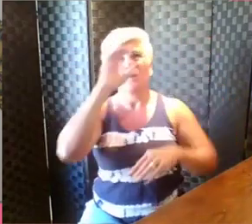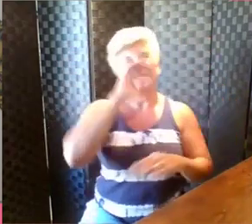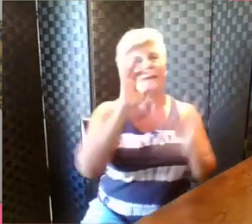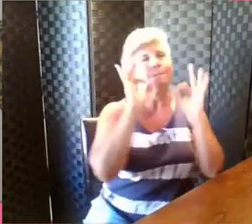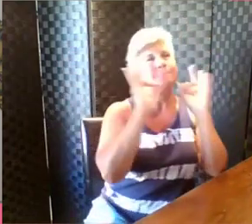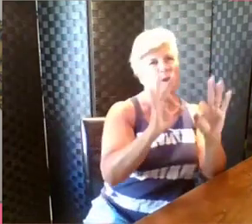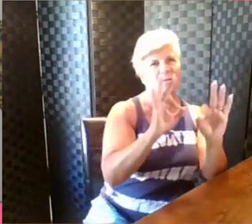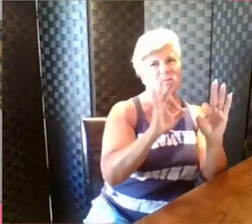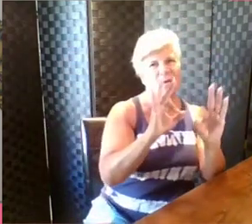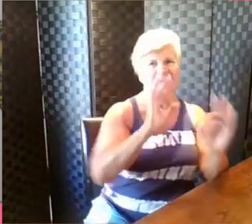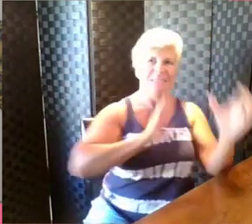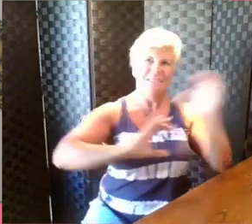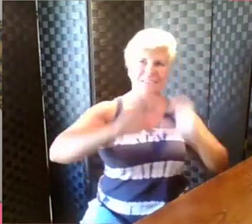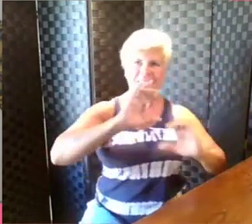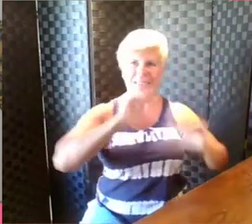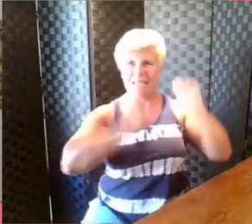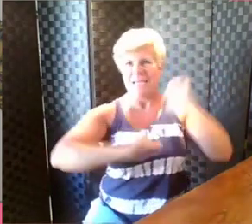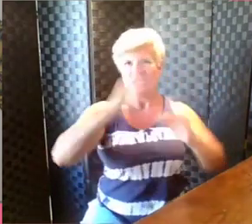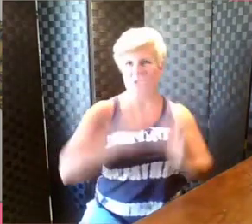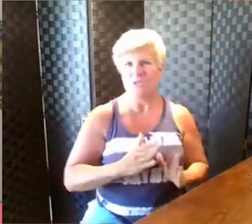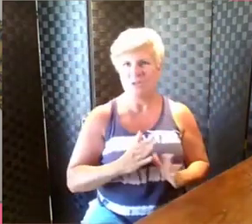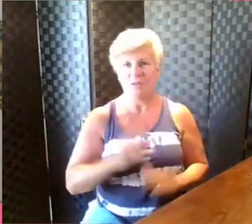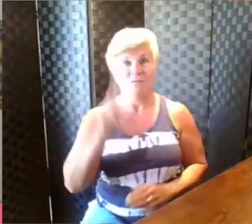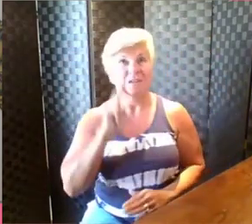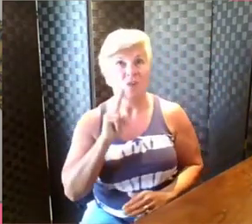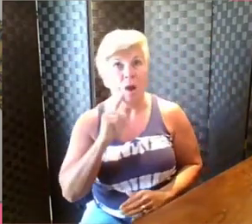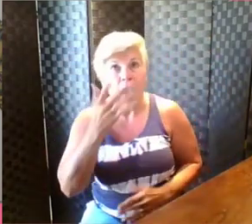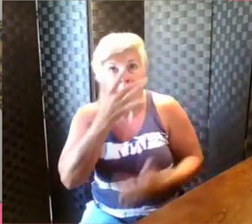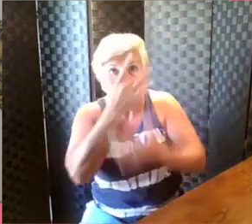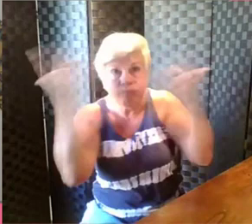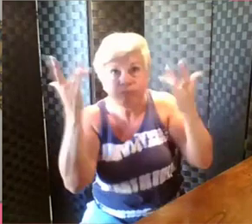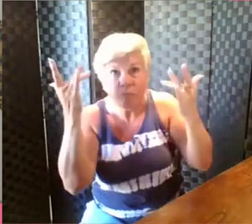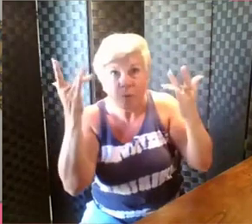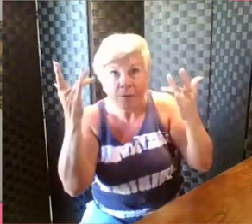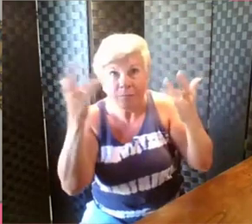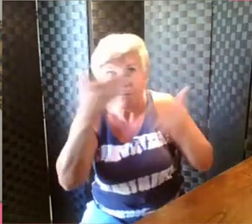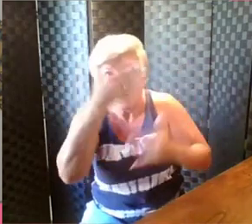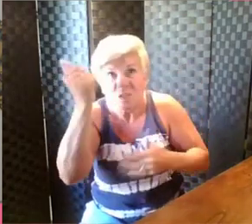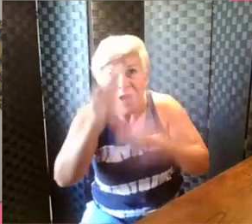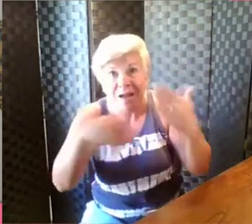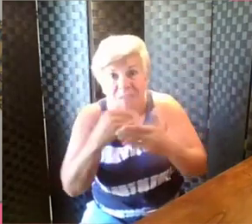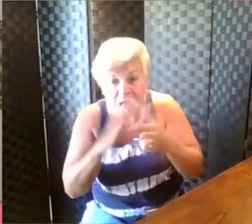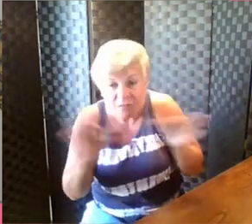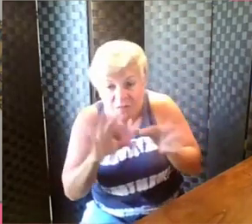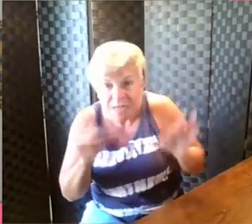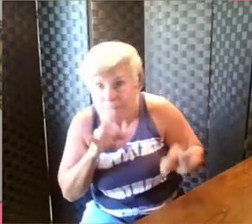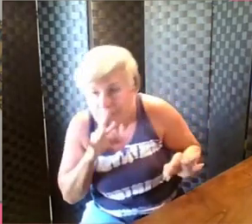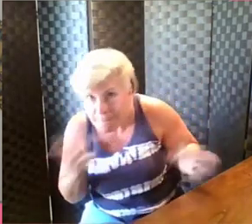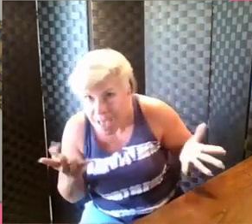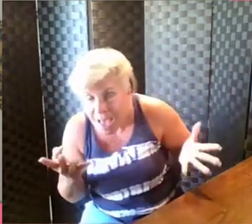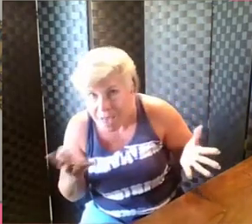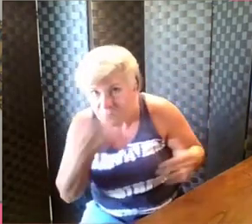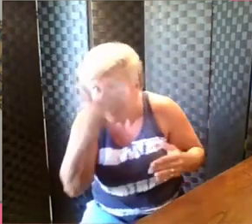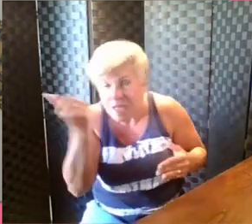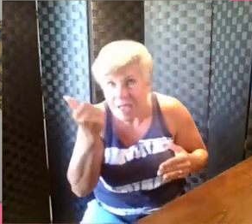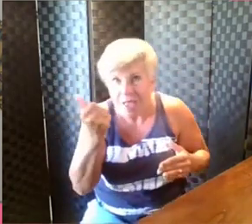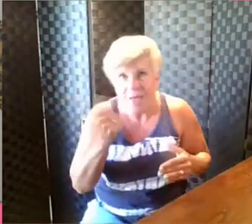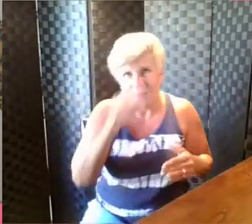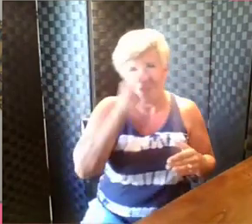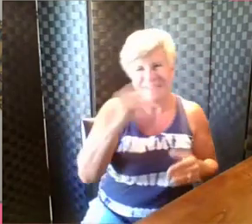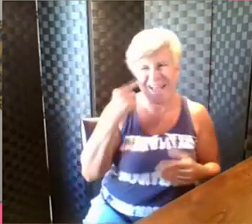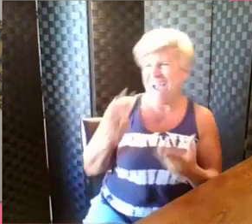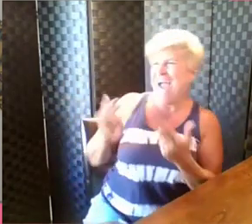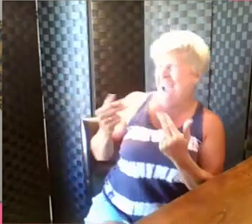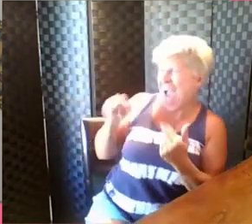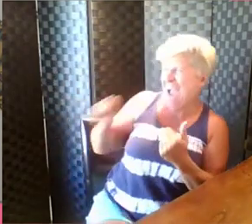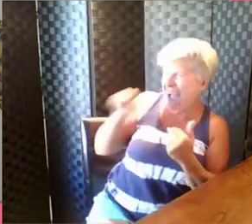made the only mistake. She completely forgot her lines as the dainty fairy queen. Chrysanthemum thought it was wildly funny,